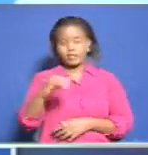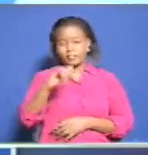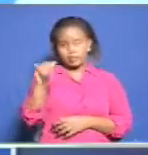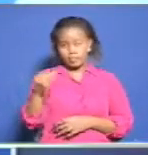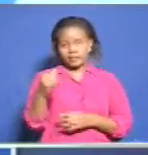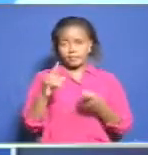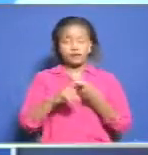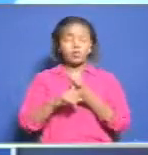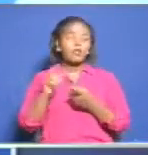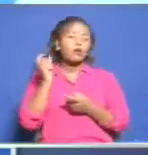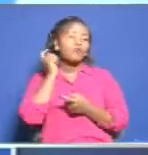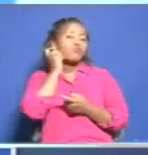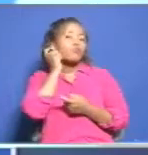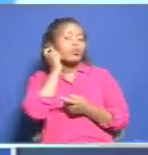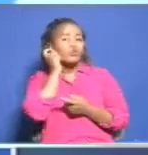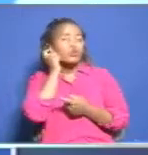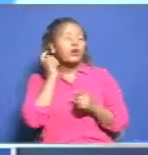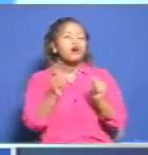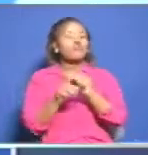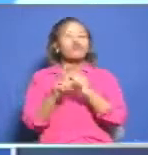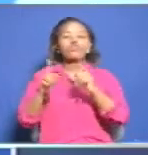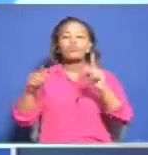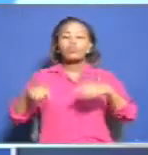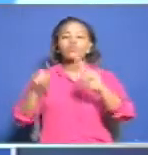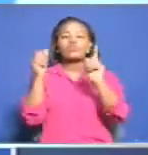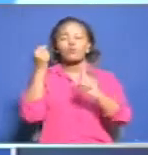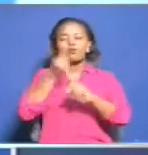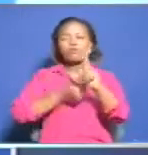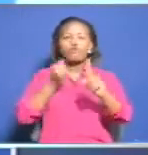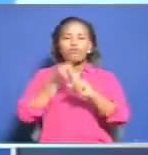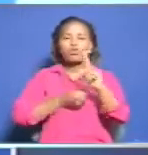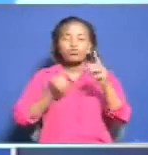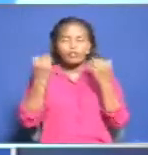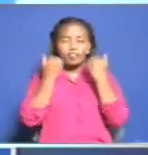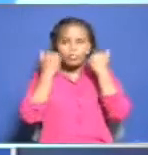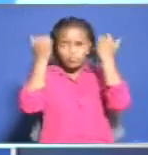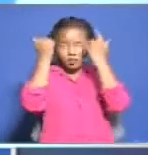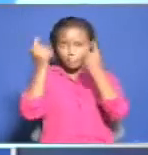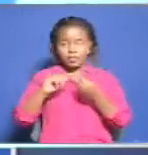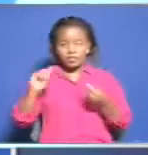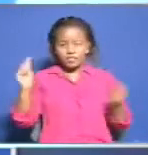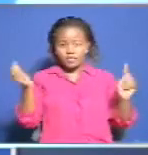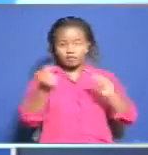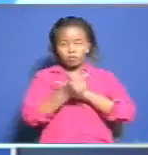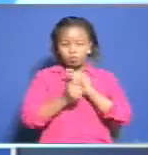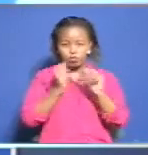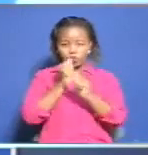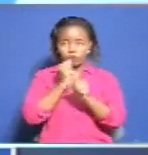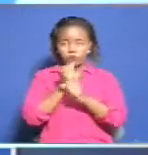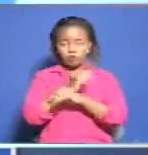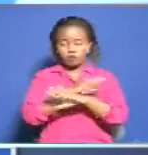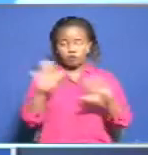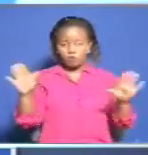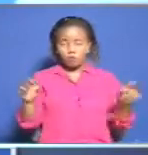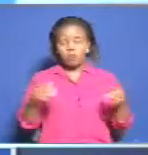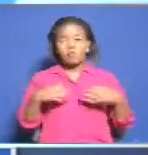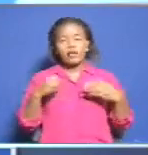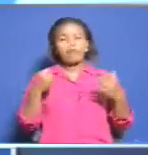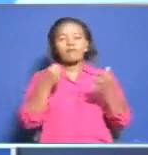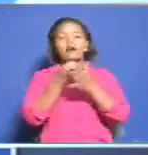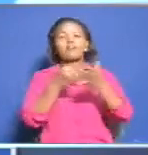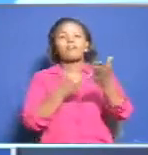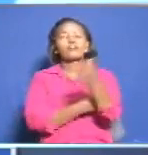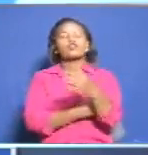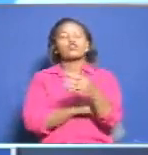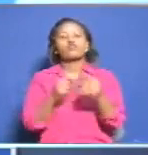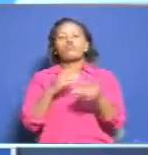Mutunga, whose blueprint, the Judiciary Transformation Framework, set the foundation for the fundamental